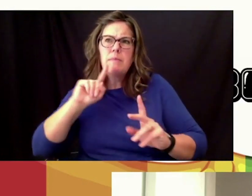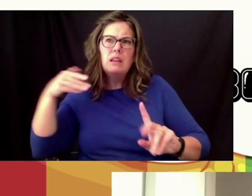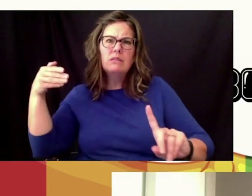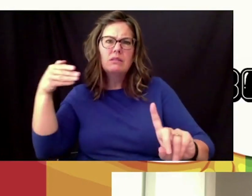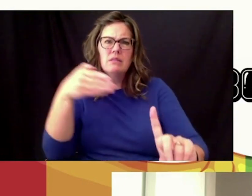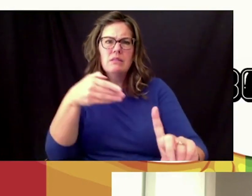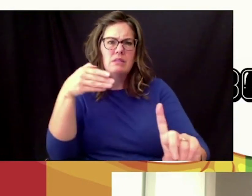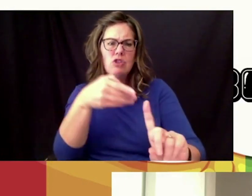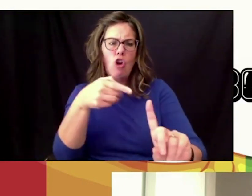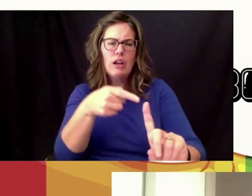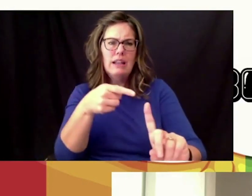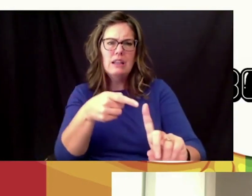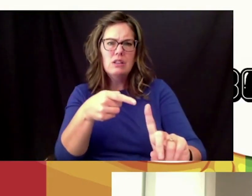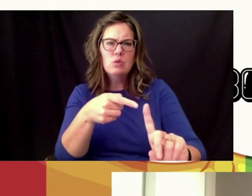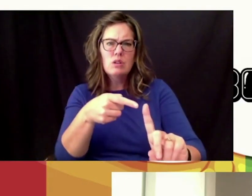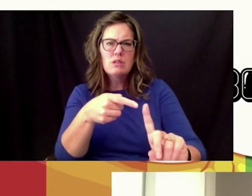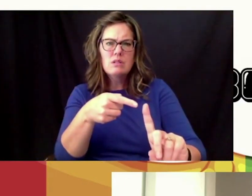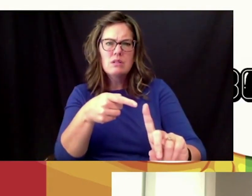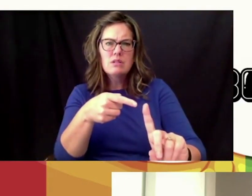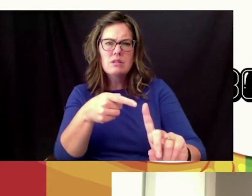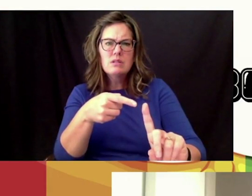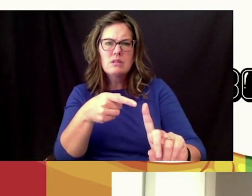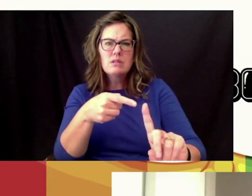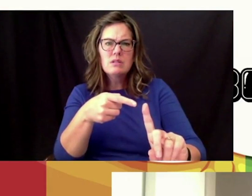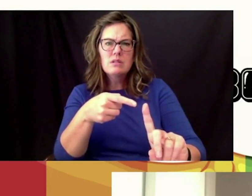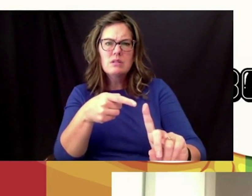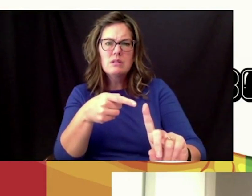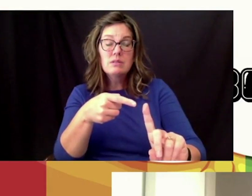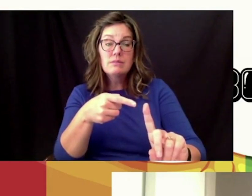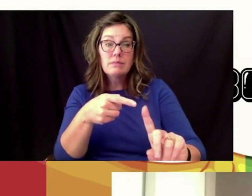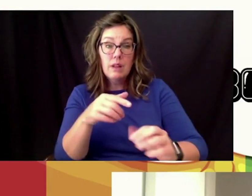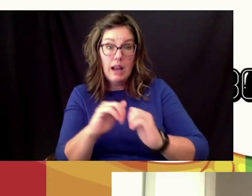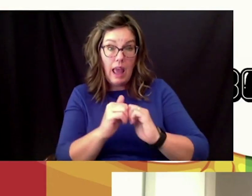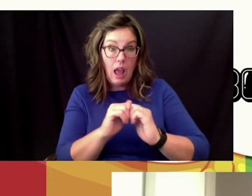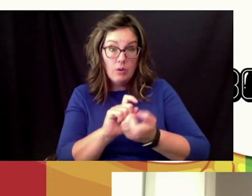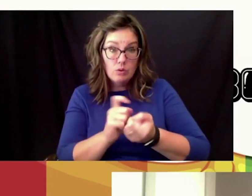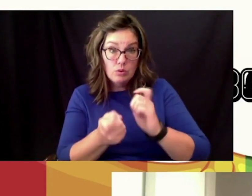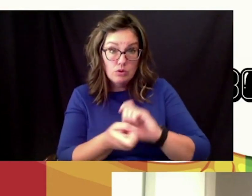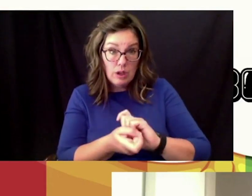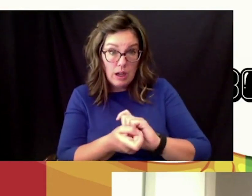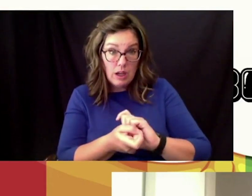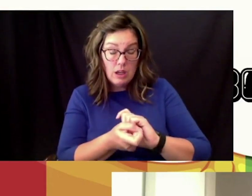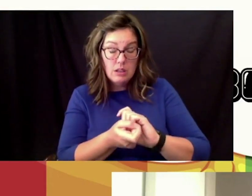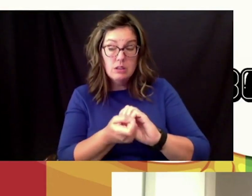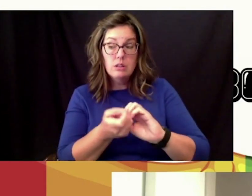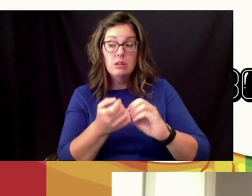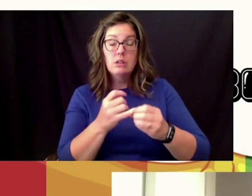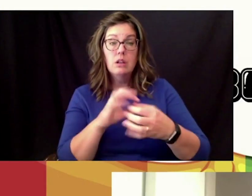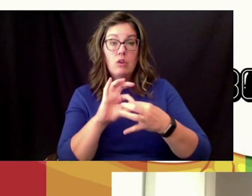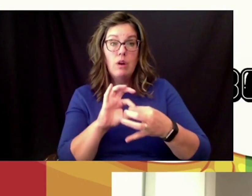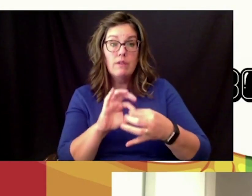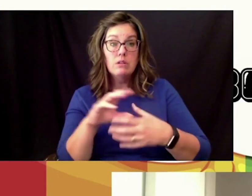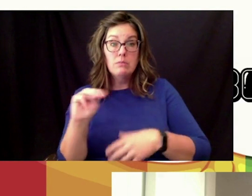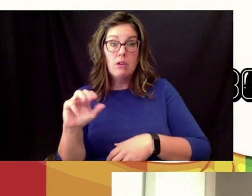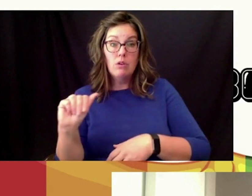towards. And that in order to make a change in reference to microaggressions, they need to be called